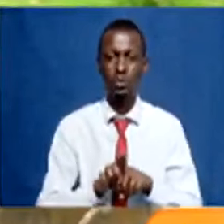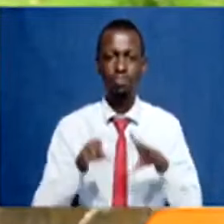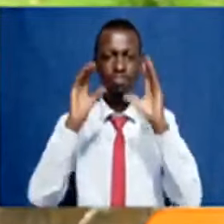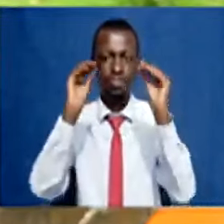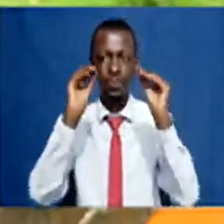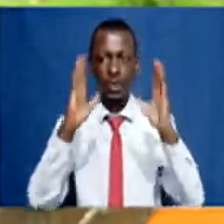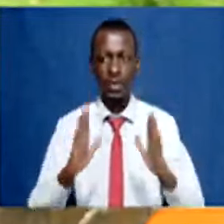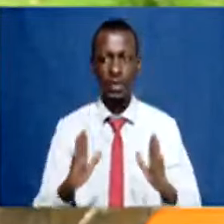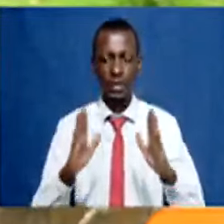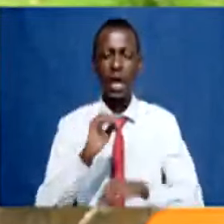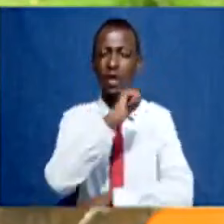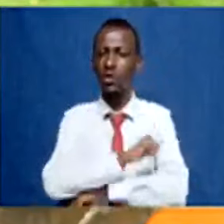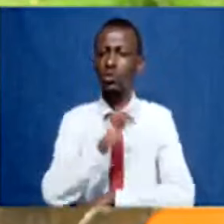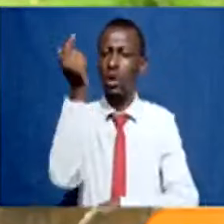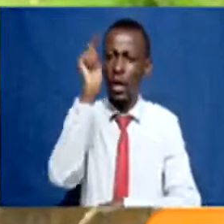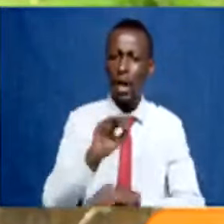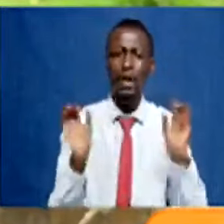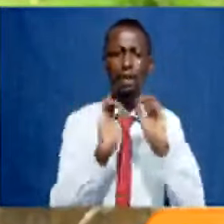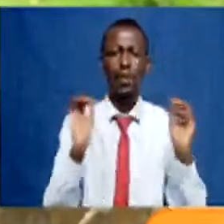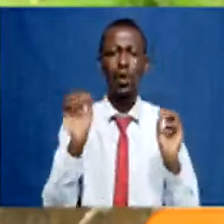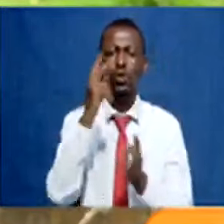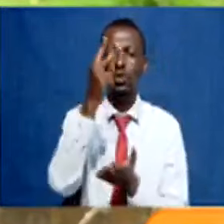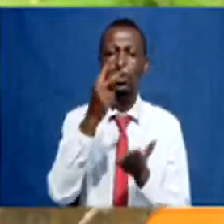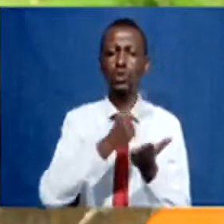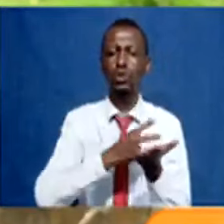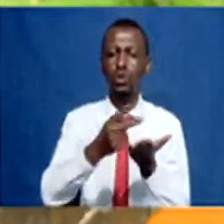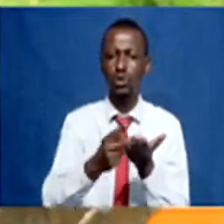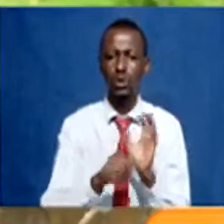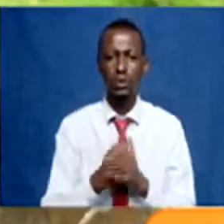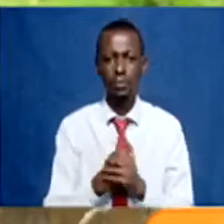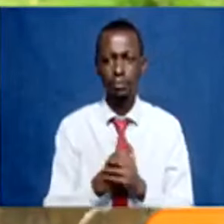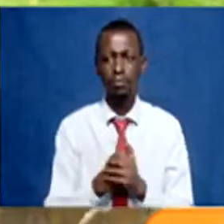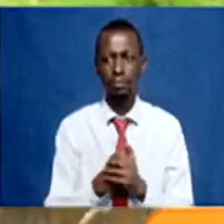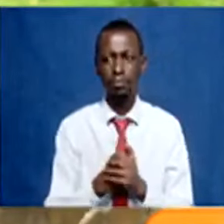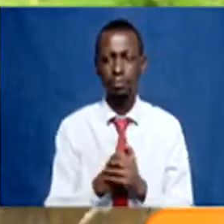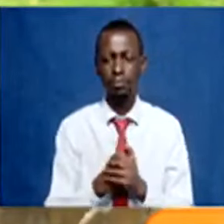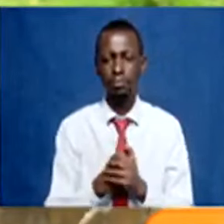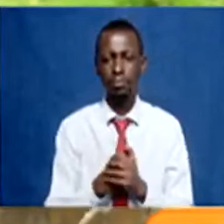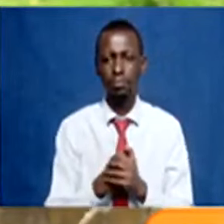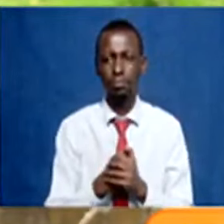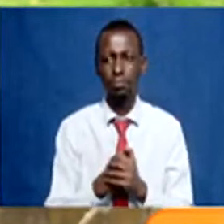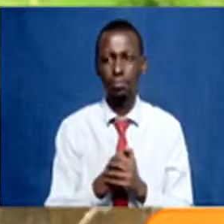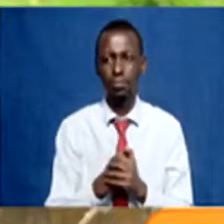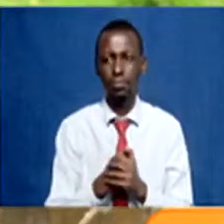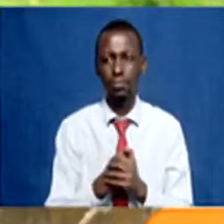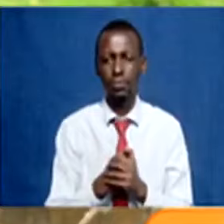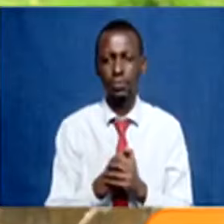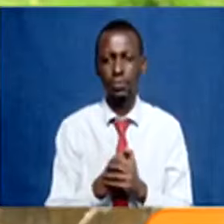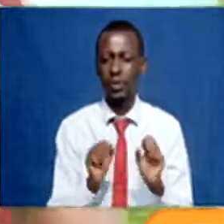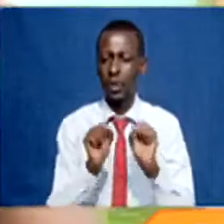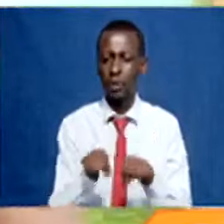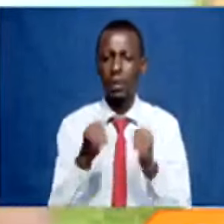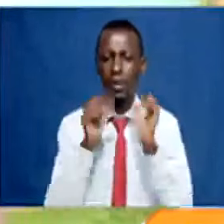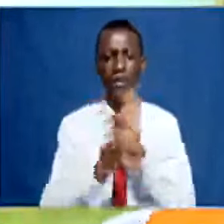walimu hawachaingia shule karibu wiki mbili. Huko ni kwenda kinyume cha mabensi ya kinyume cha